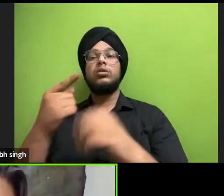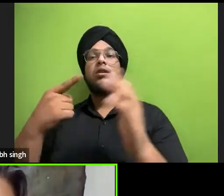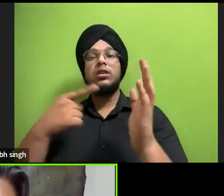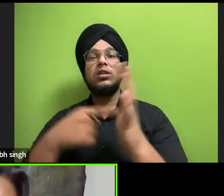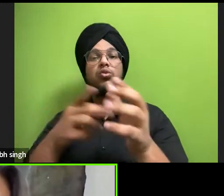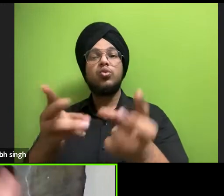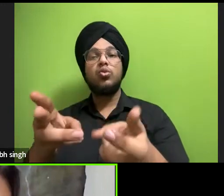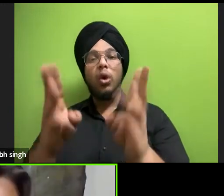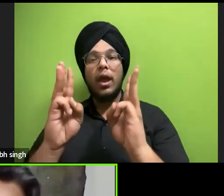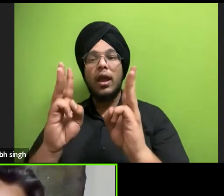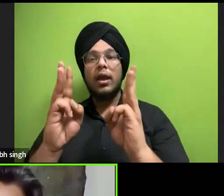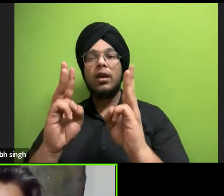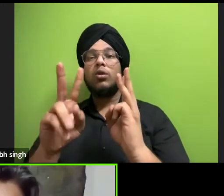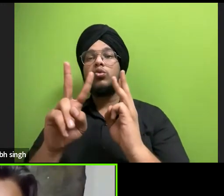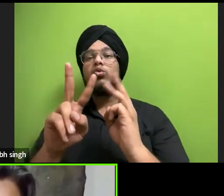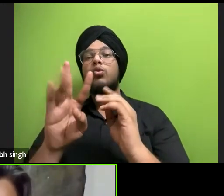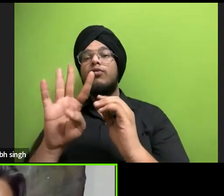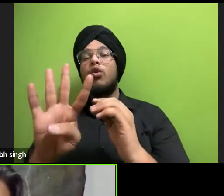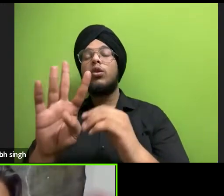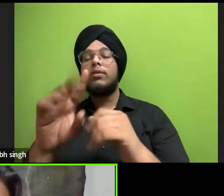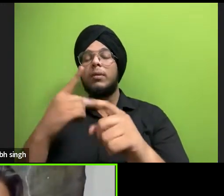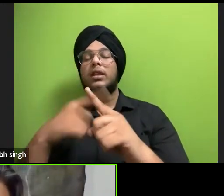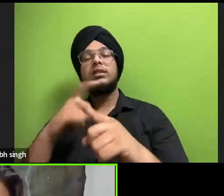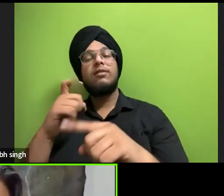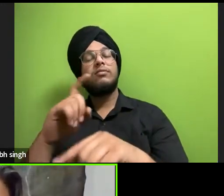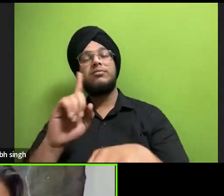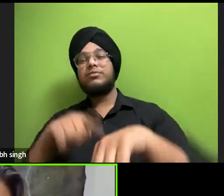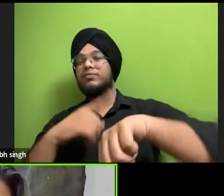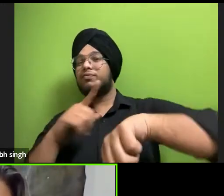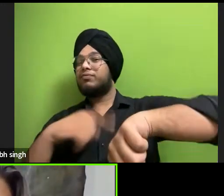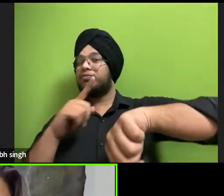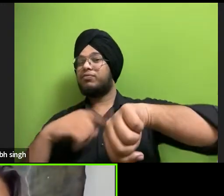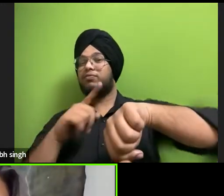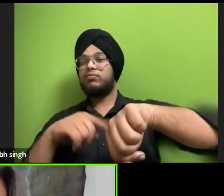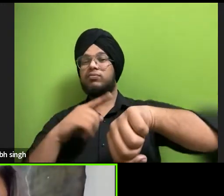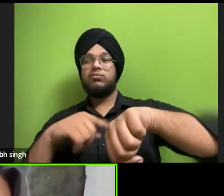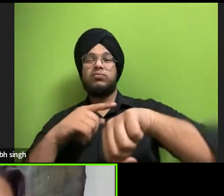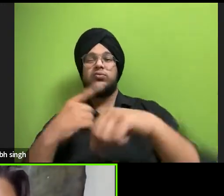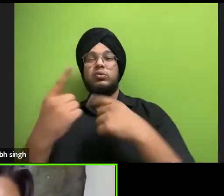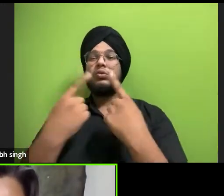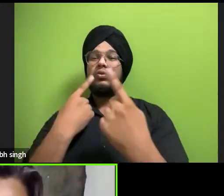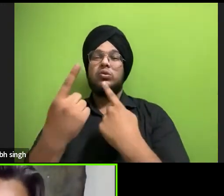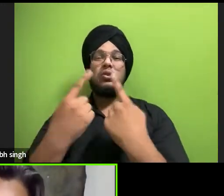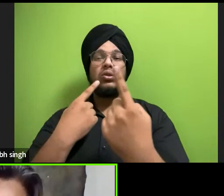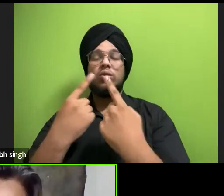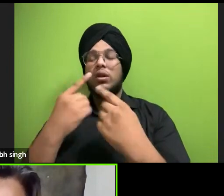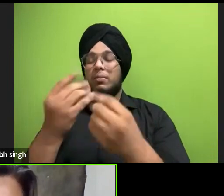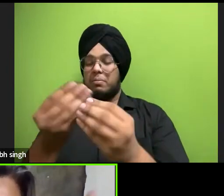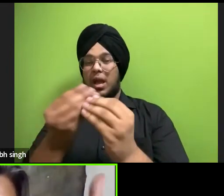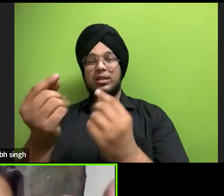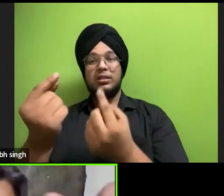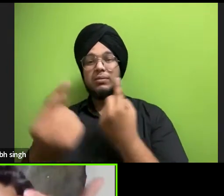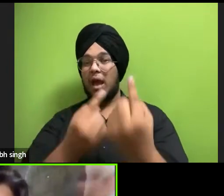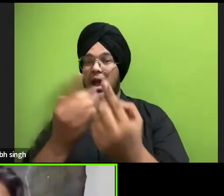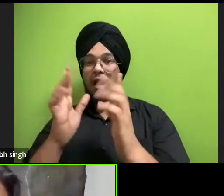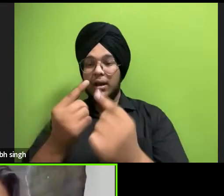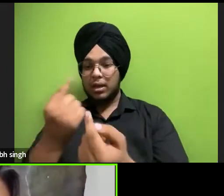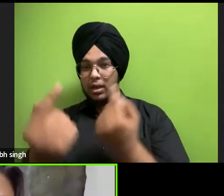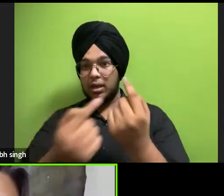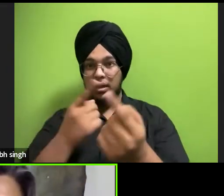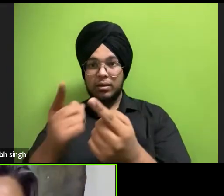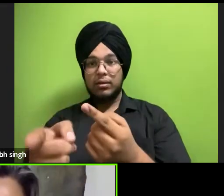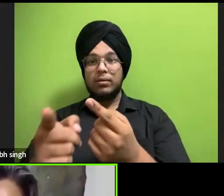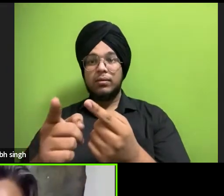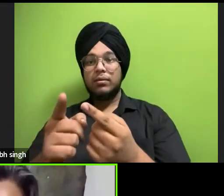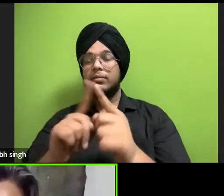way 24/7, because on top of our podium, we also have a garden. And the garden also offers